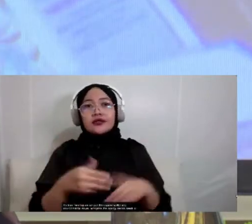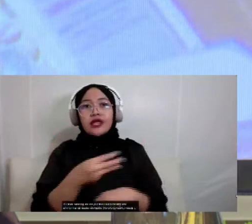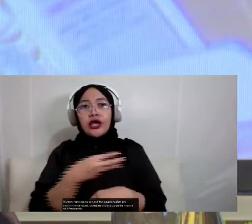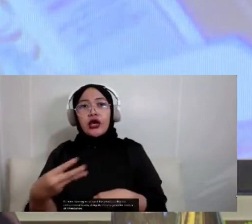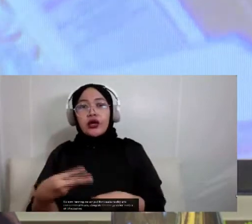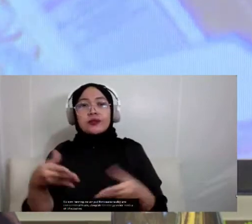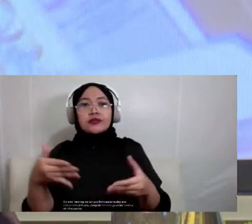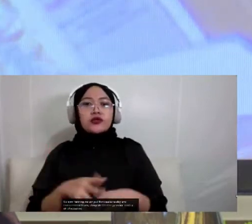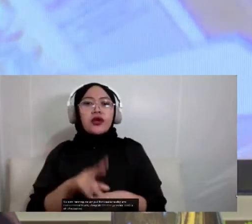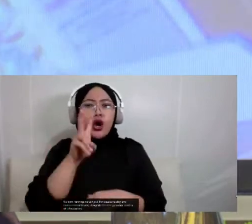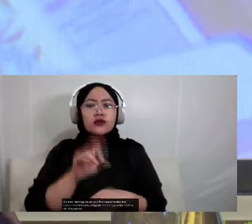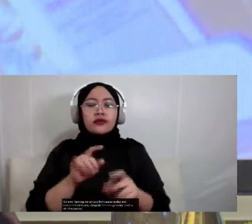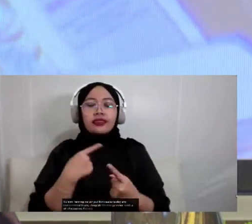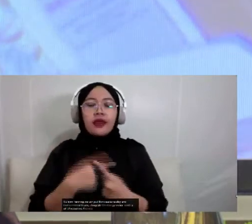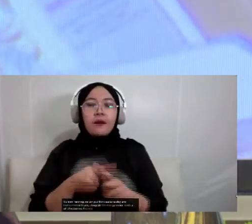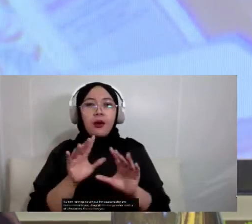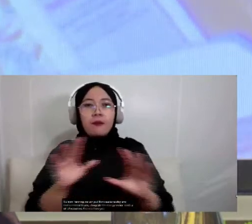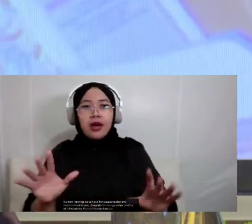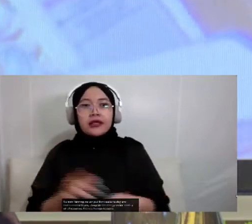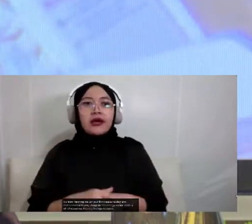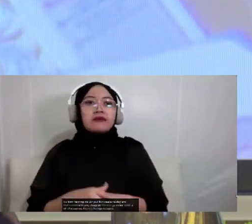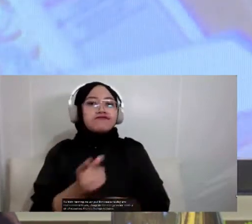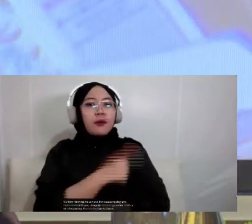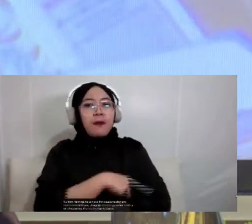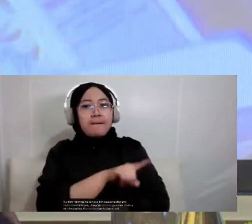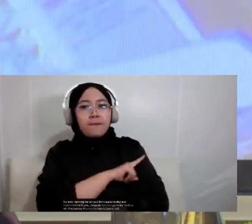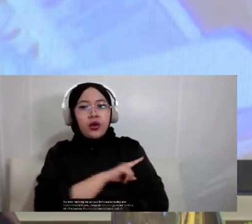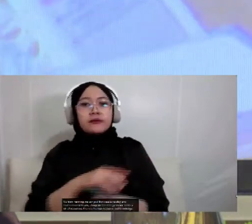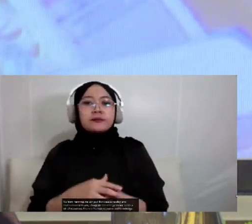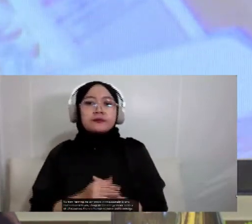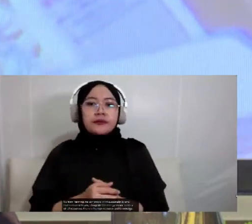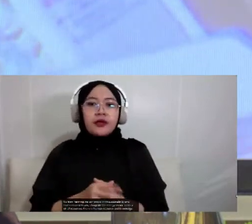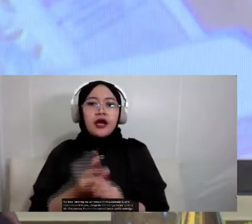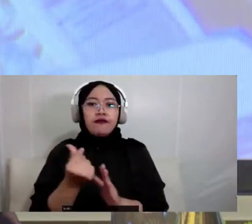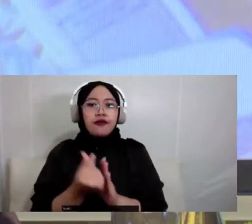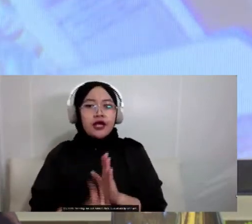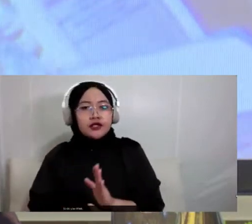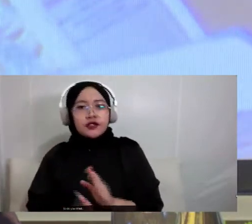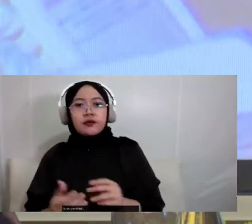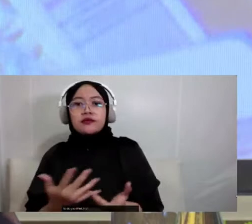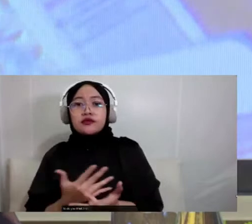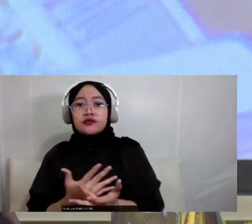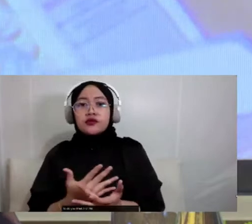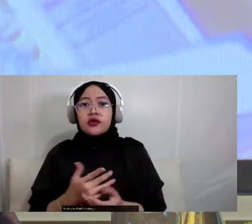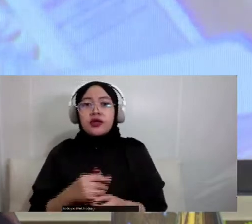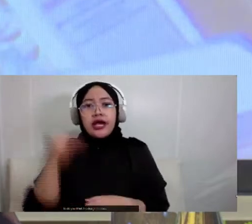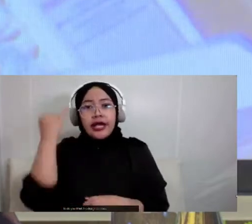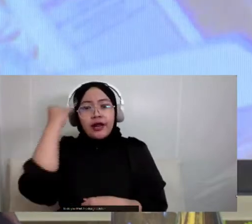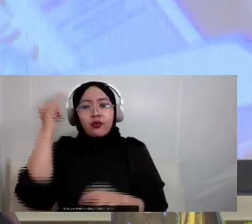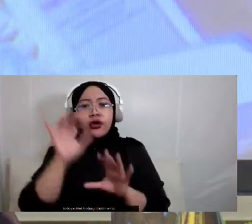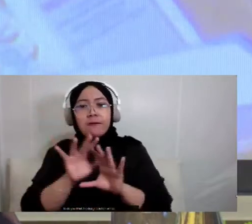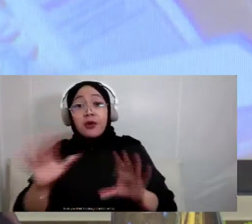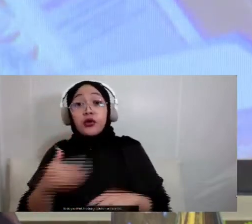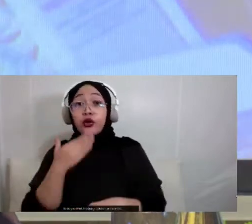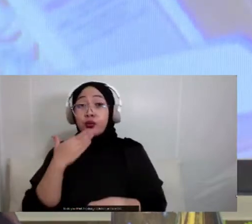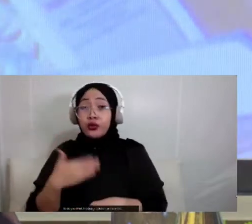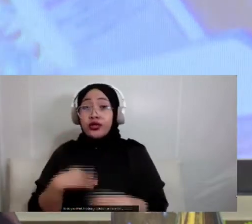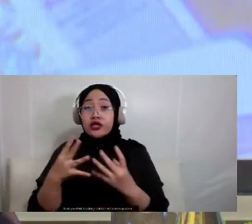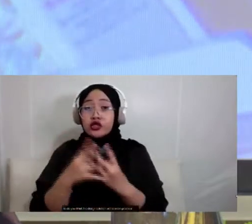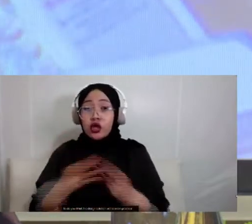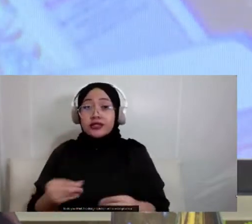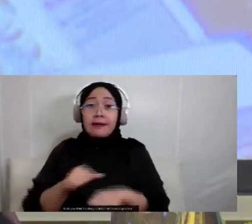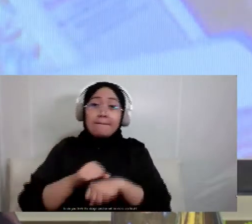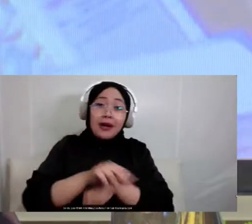resources, financial, human resource, and knowledge. So do you think the design solution will be more practical to